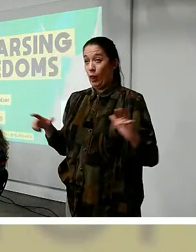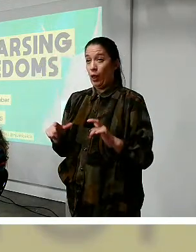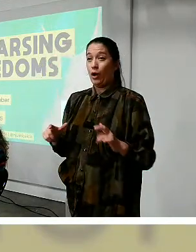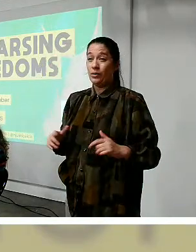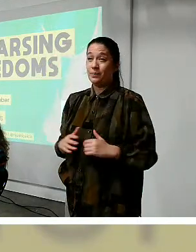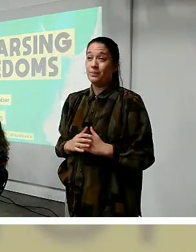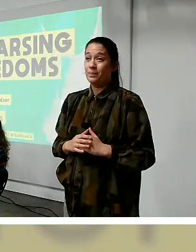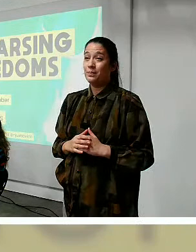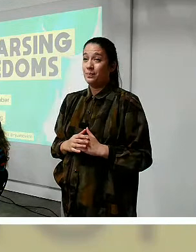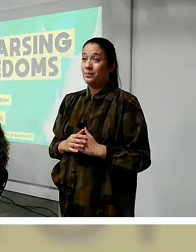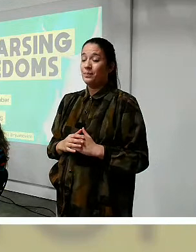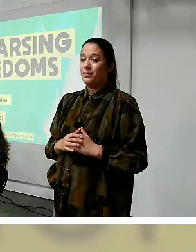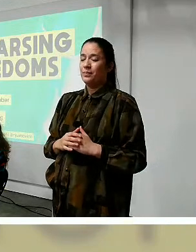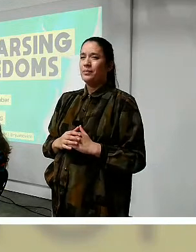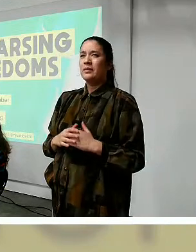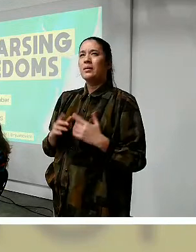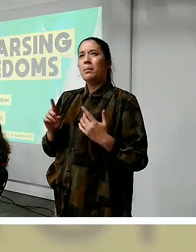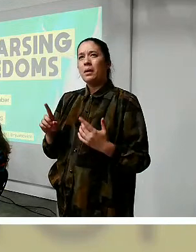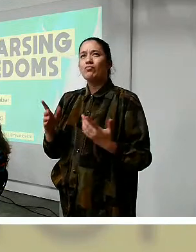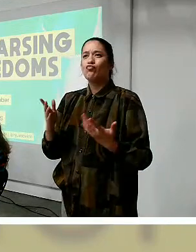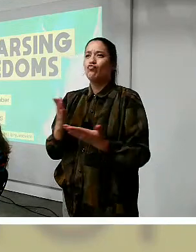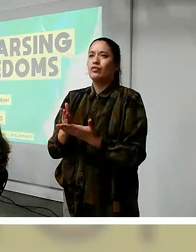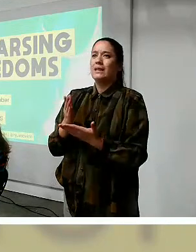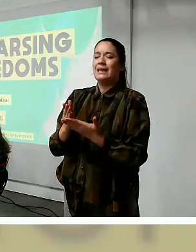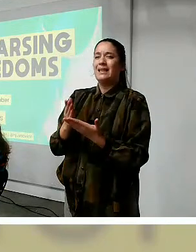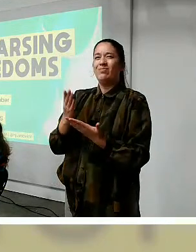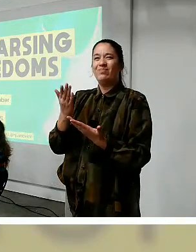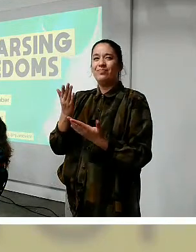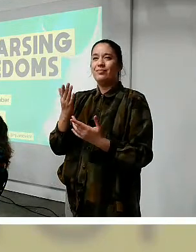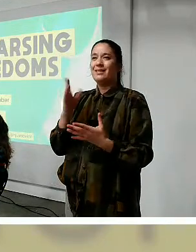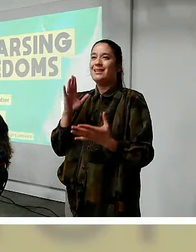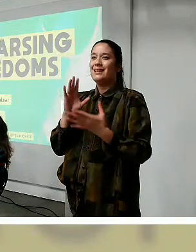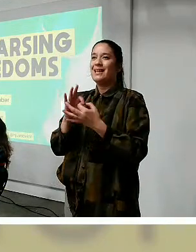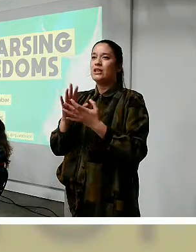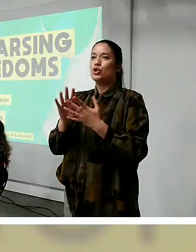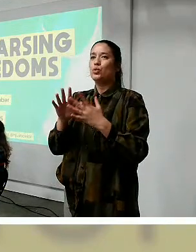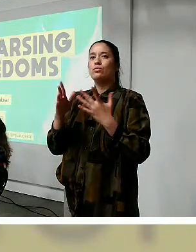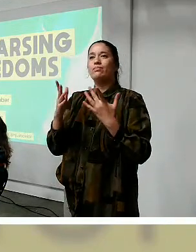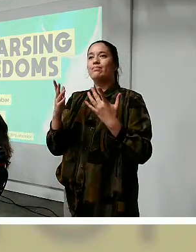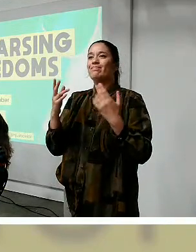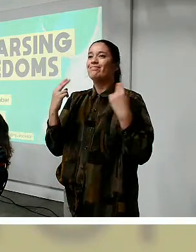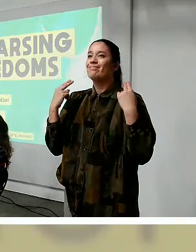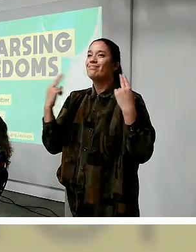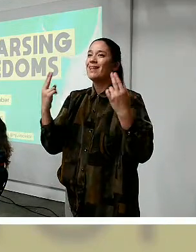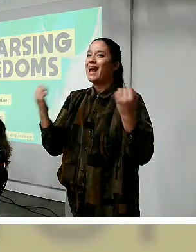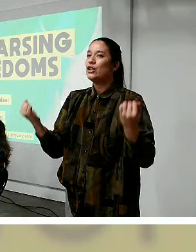of agency, just agency, just recognising that,